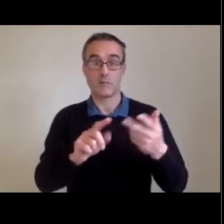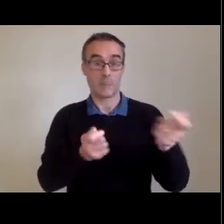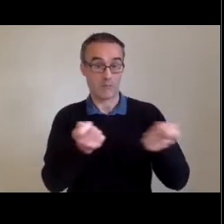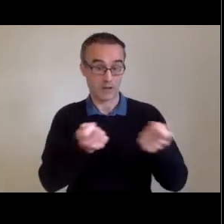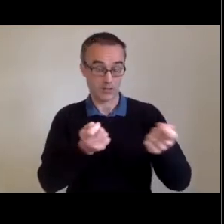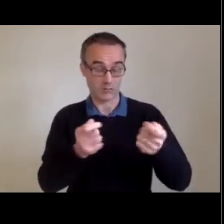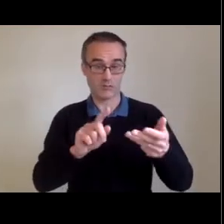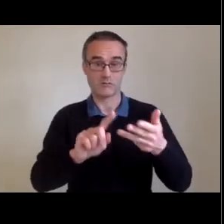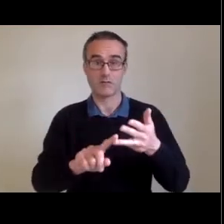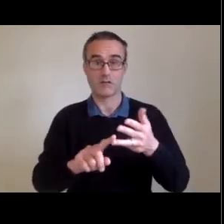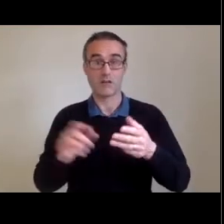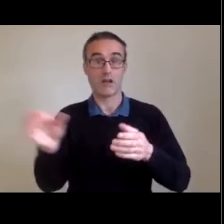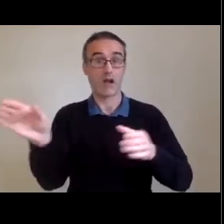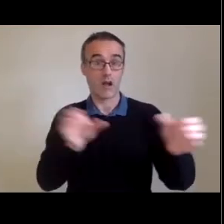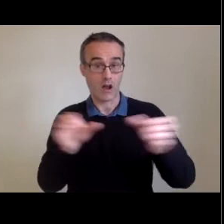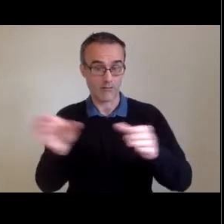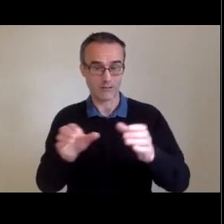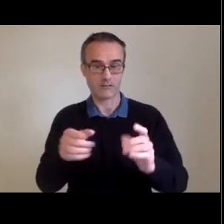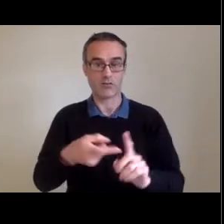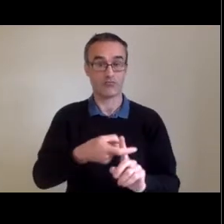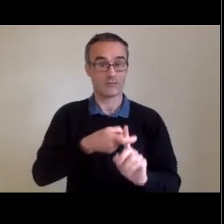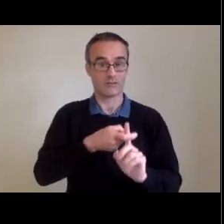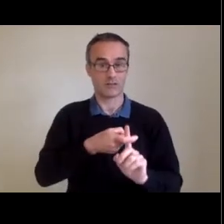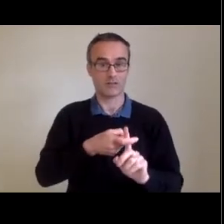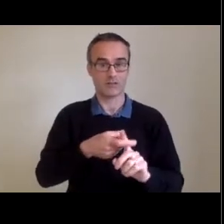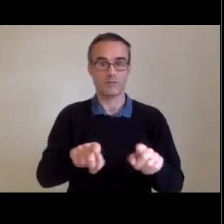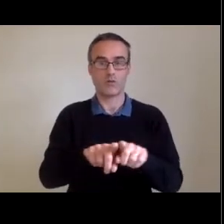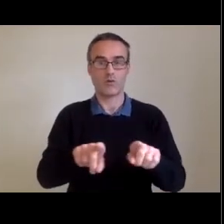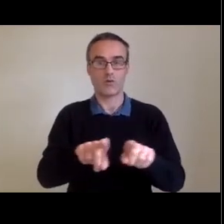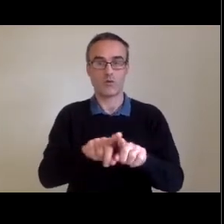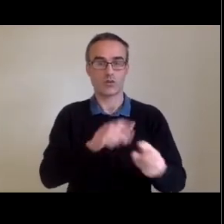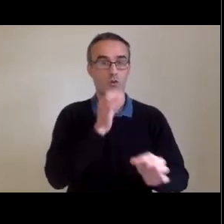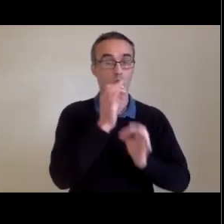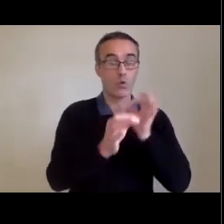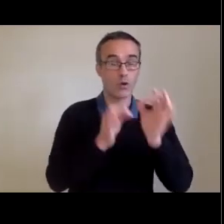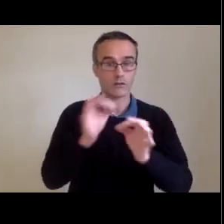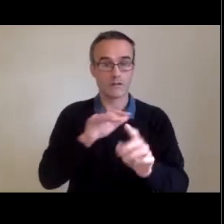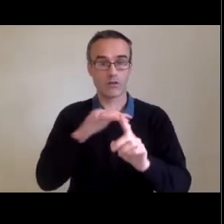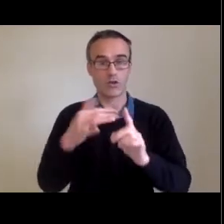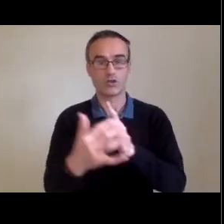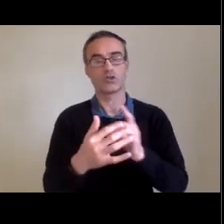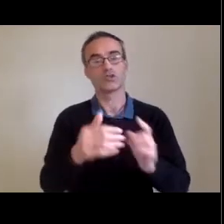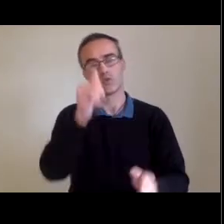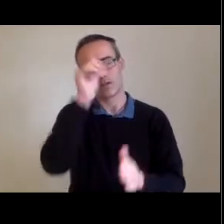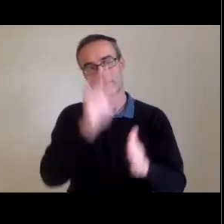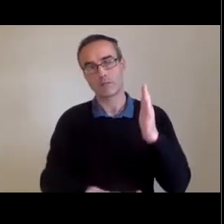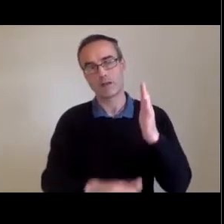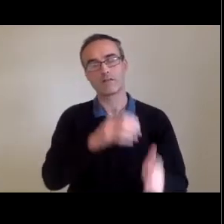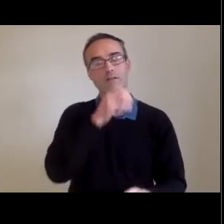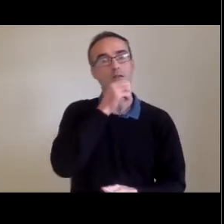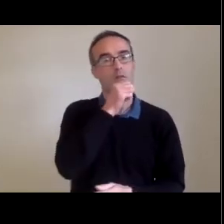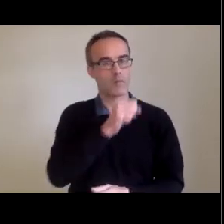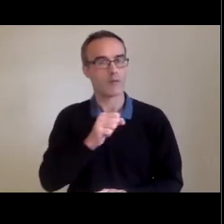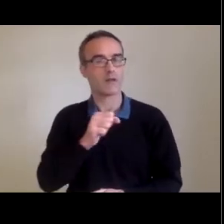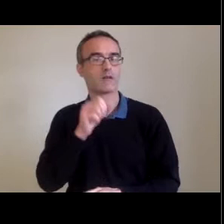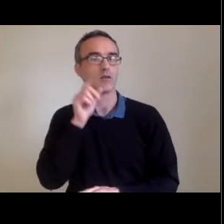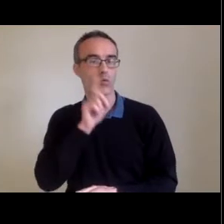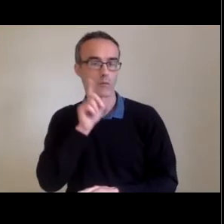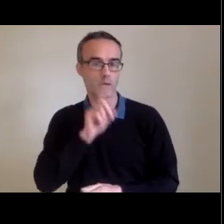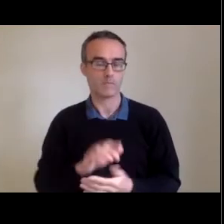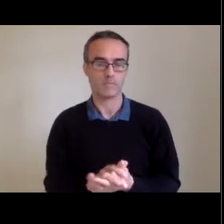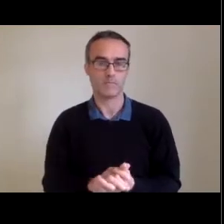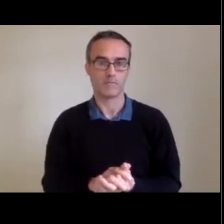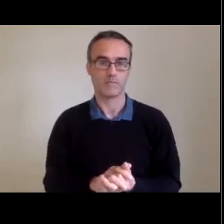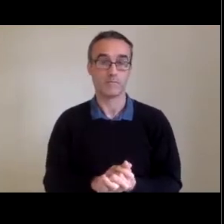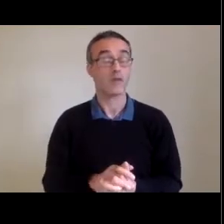management and hiring and retention, and quality and social experience of men and women. Well,